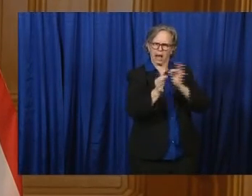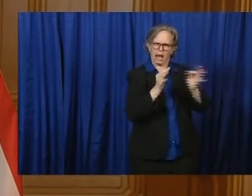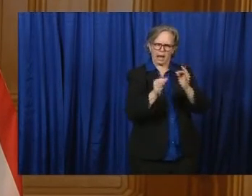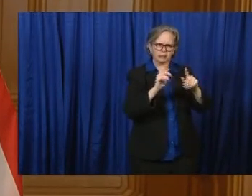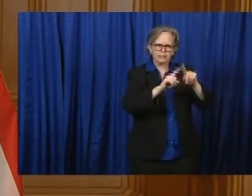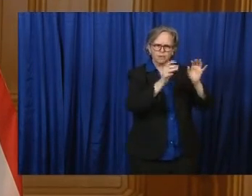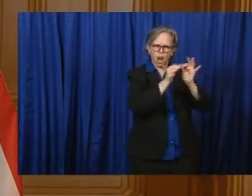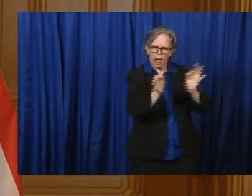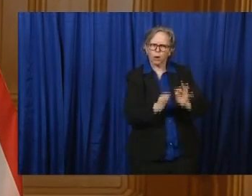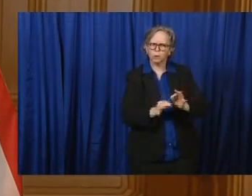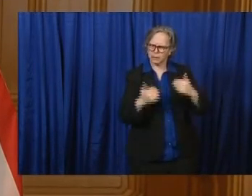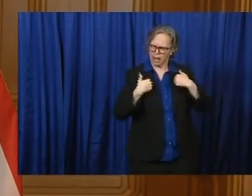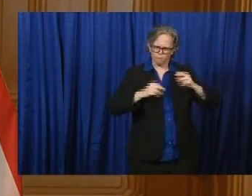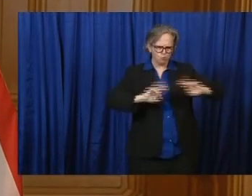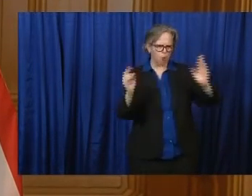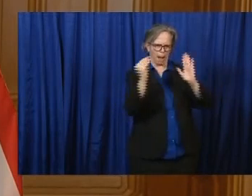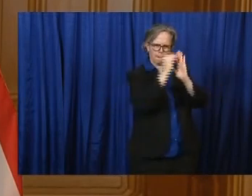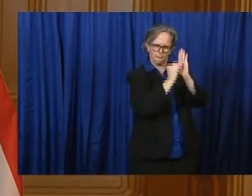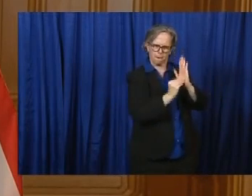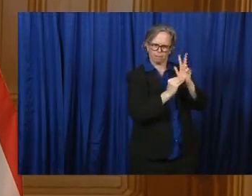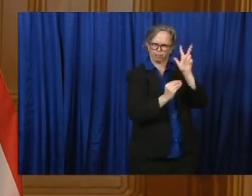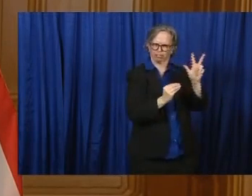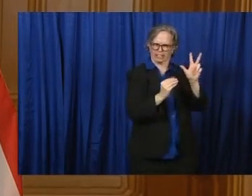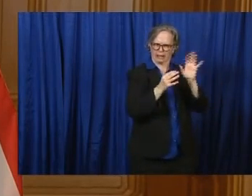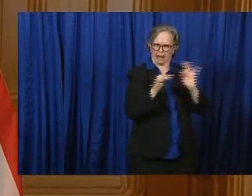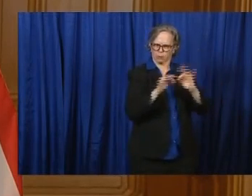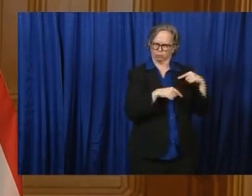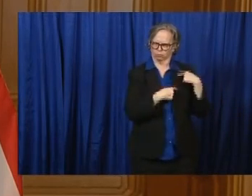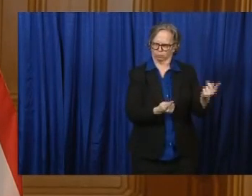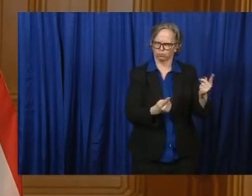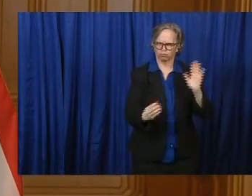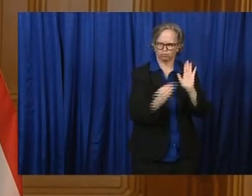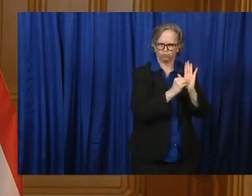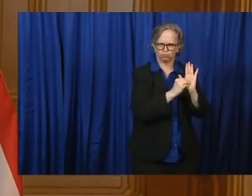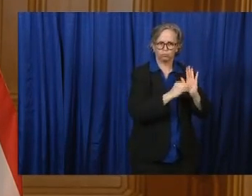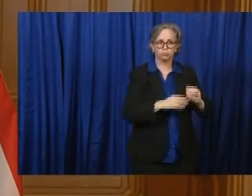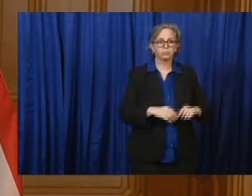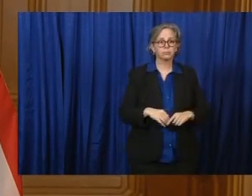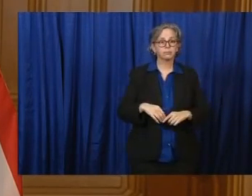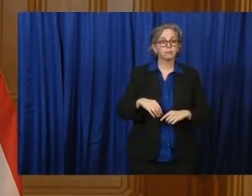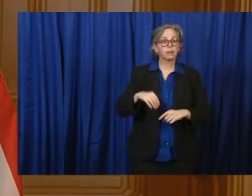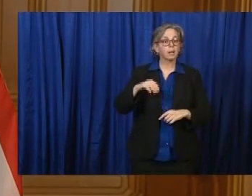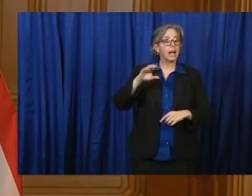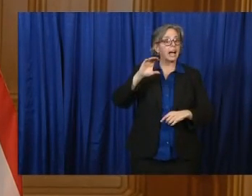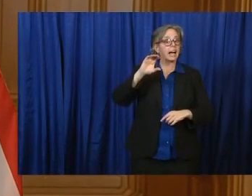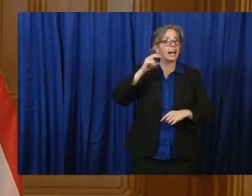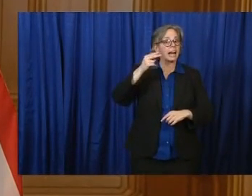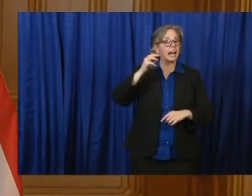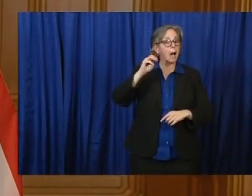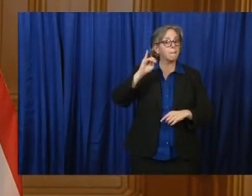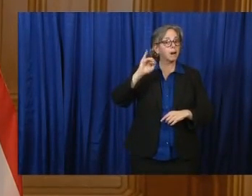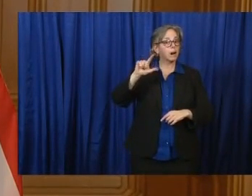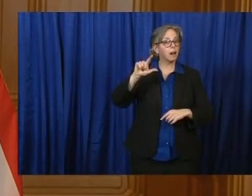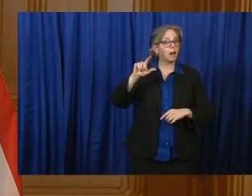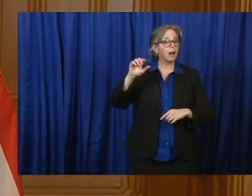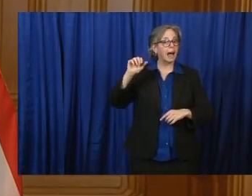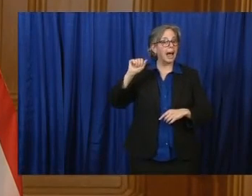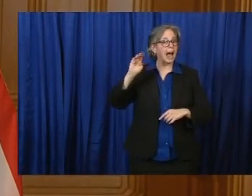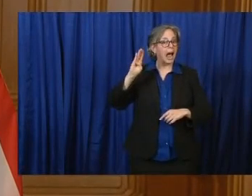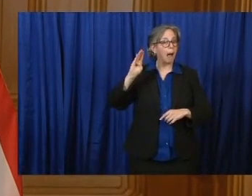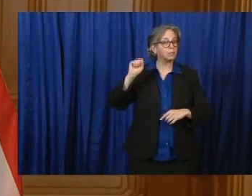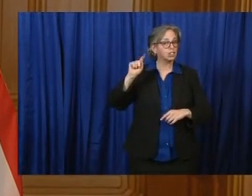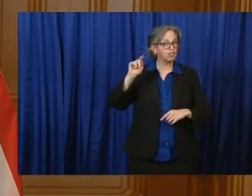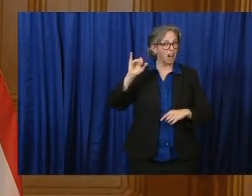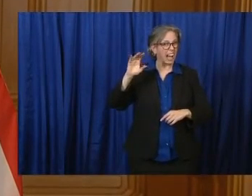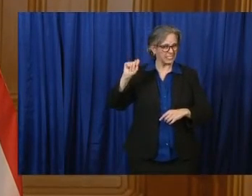Chemical Abstract here in Ohio is working and is doing this for free, and we are very, very grateful for